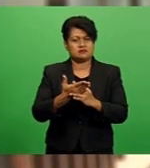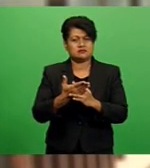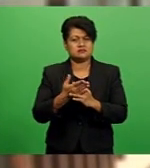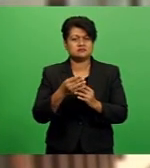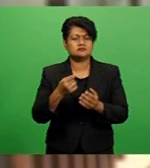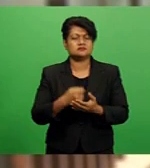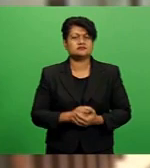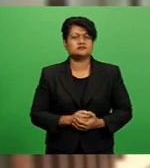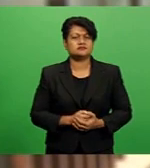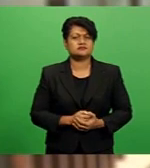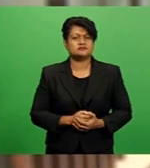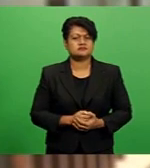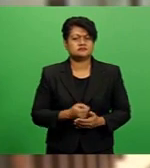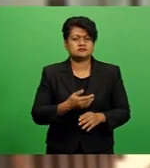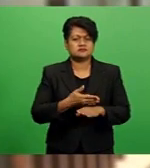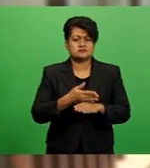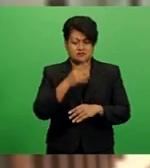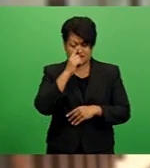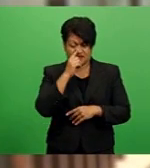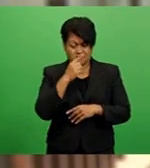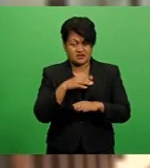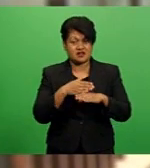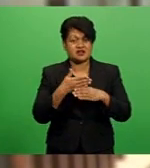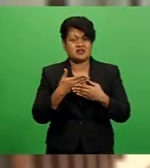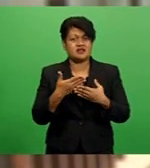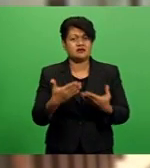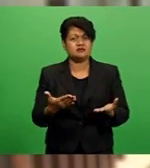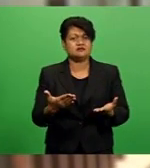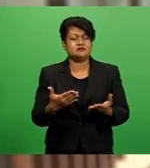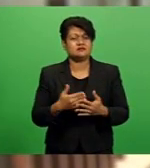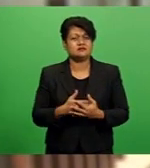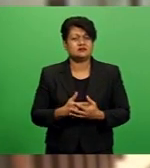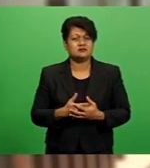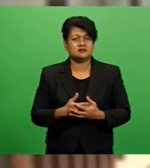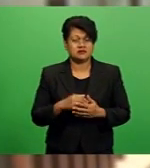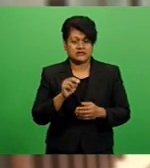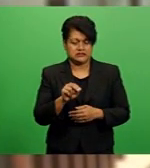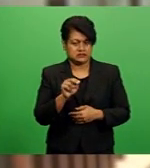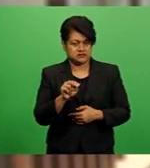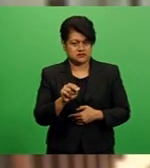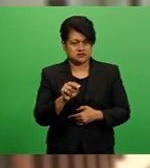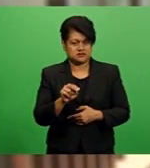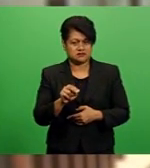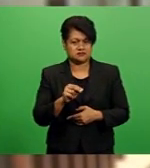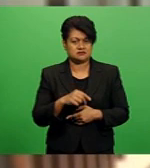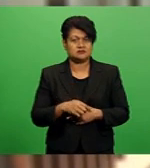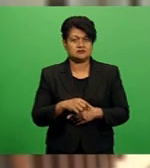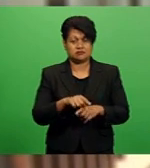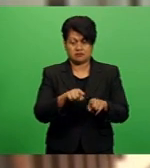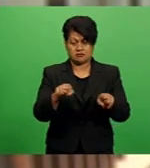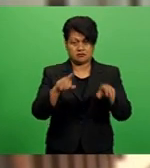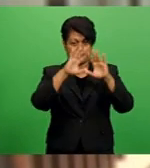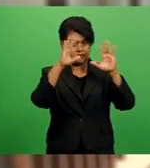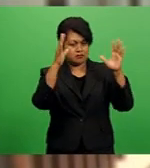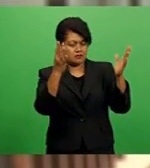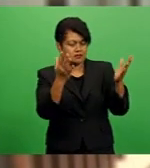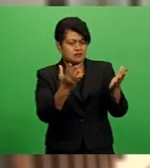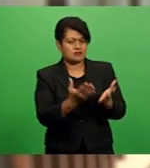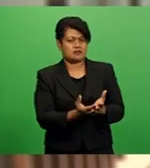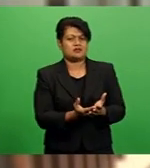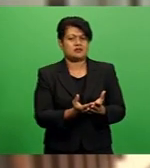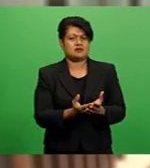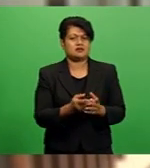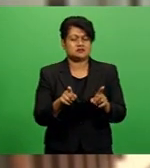by renewed concerns about global fuel demand amid tough coronavirus lockdowns across the globe, as well as the stronger